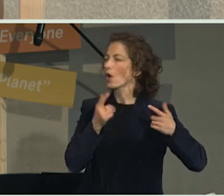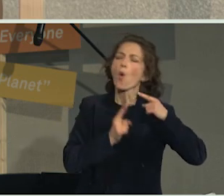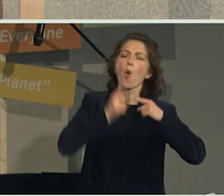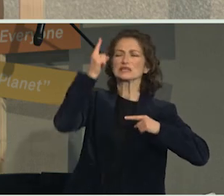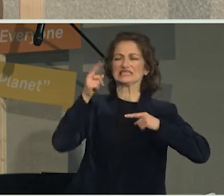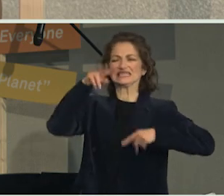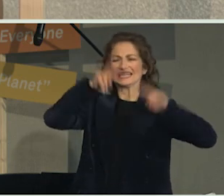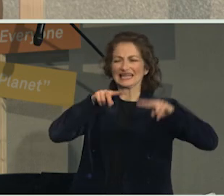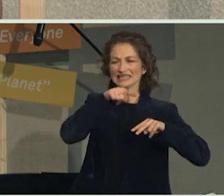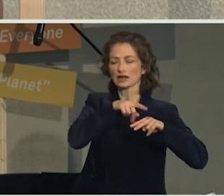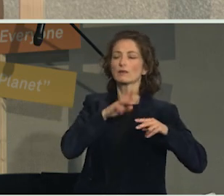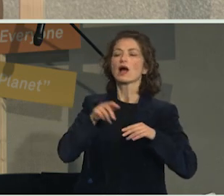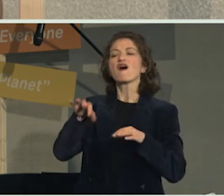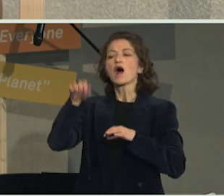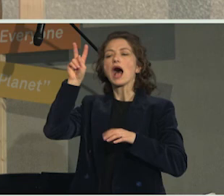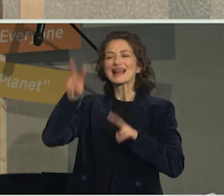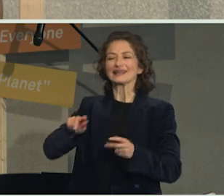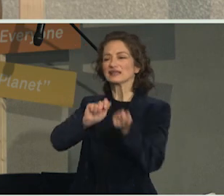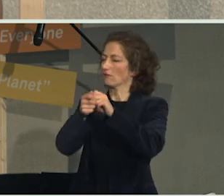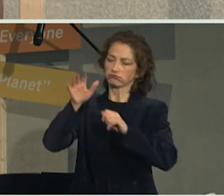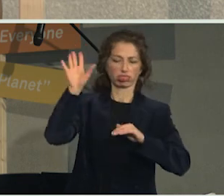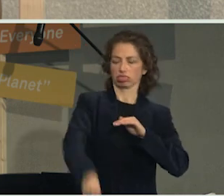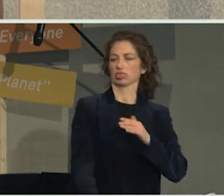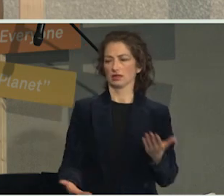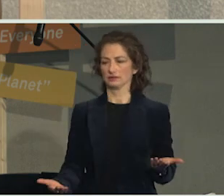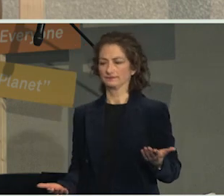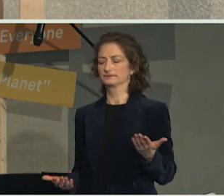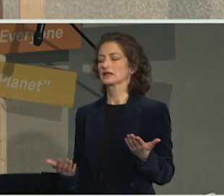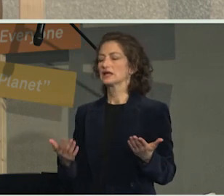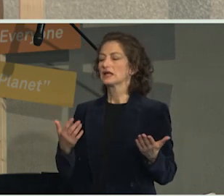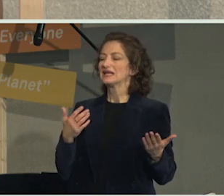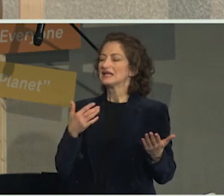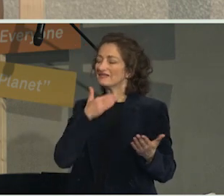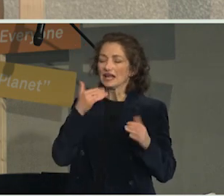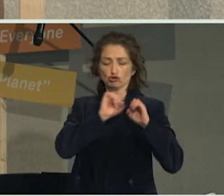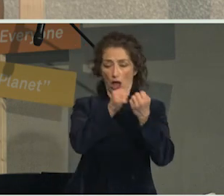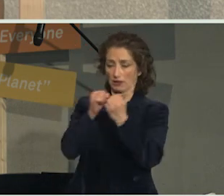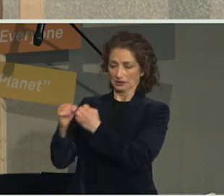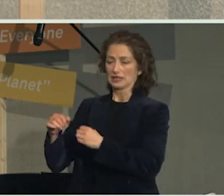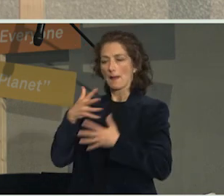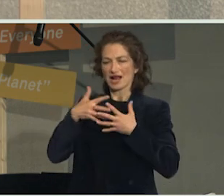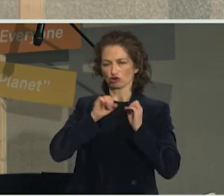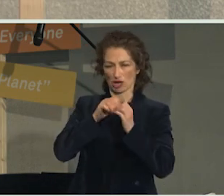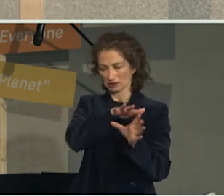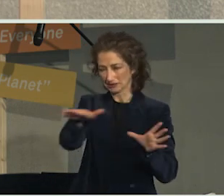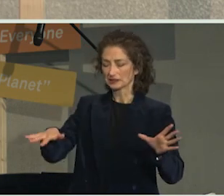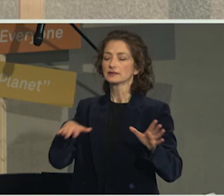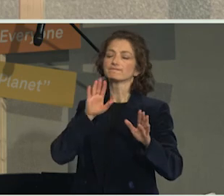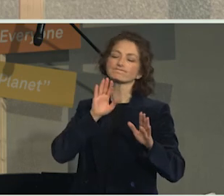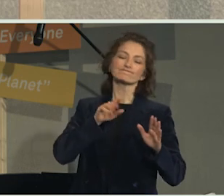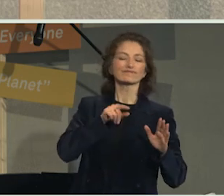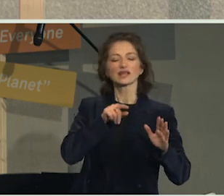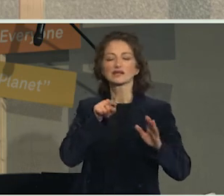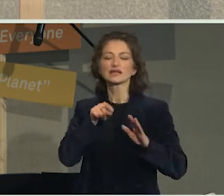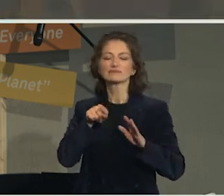Trump won by less than 100,000 votes in many states that had rules of voting that suppress